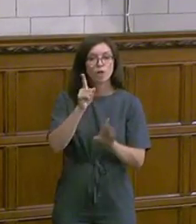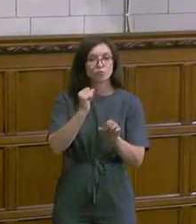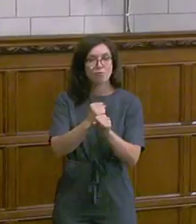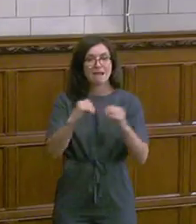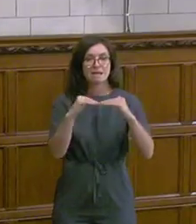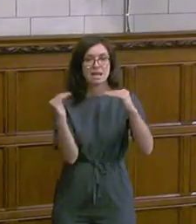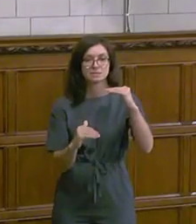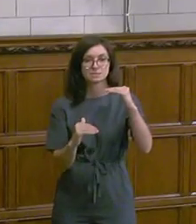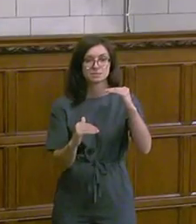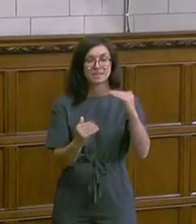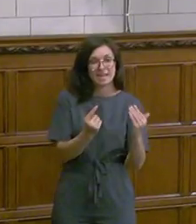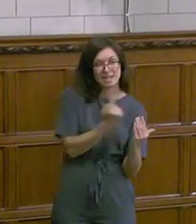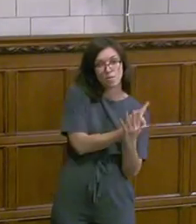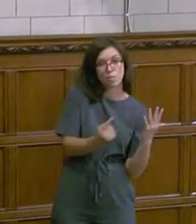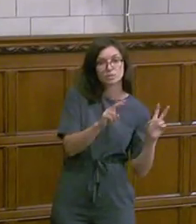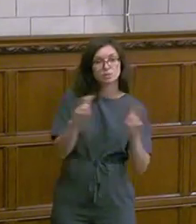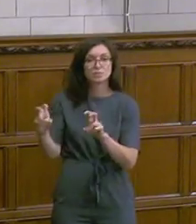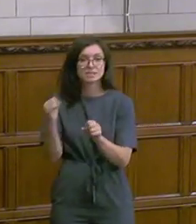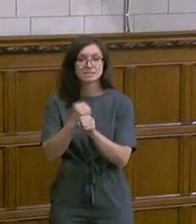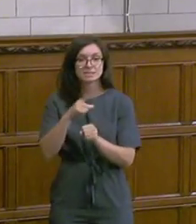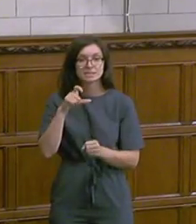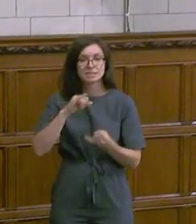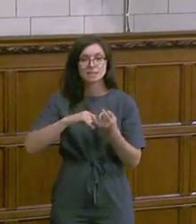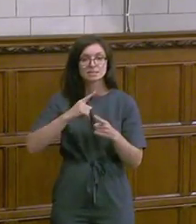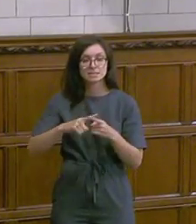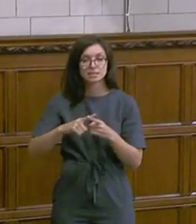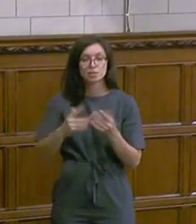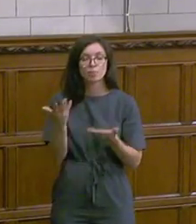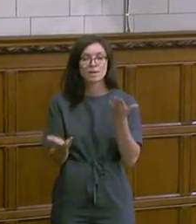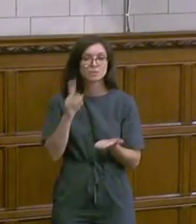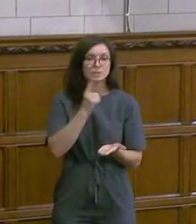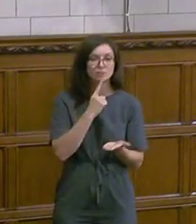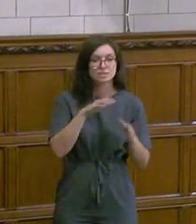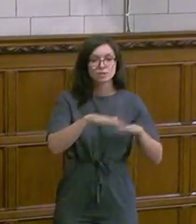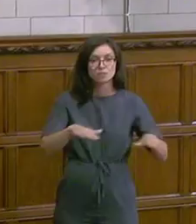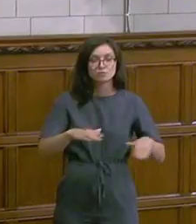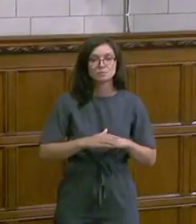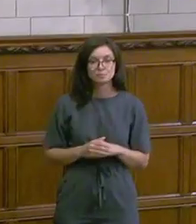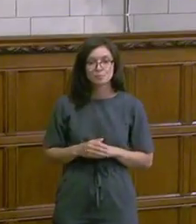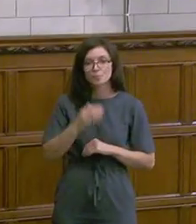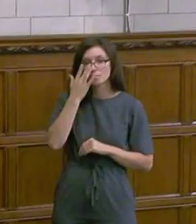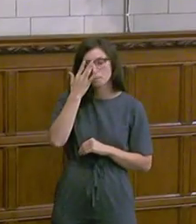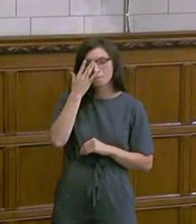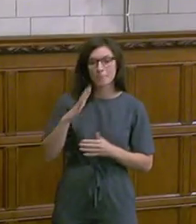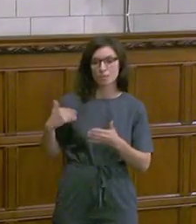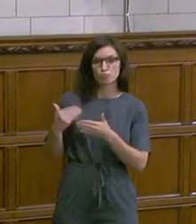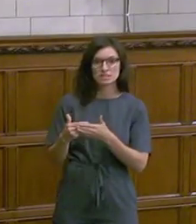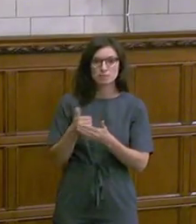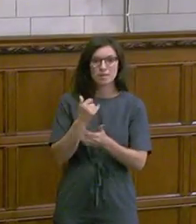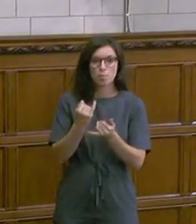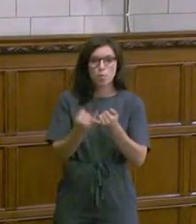each GCSE subject than other children. And in recent years, this attainment gap has widened. And